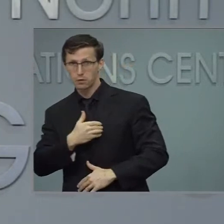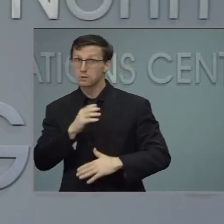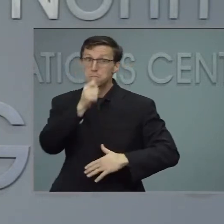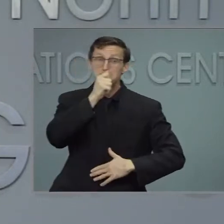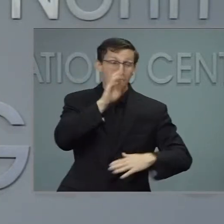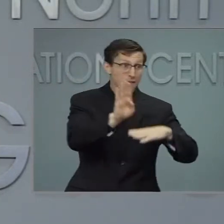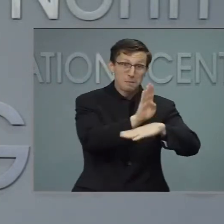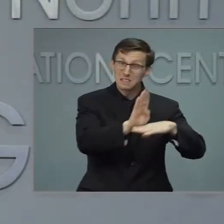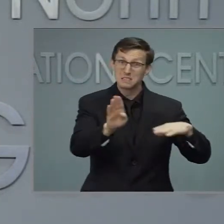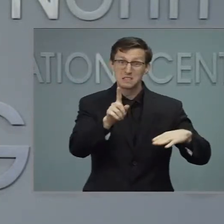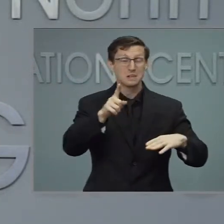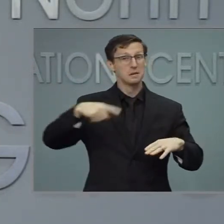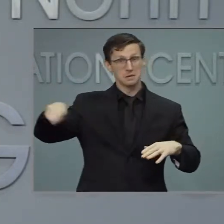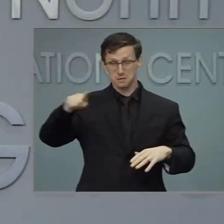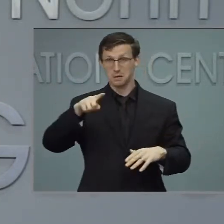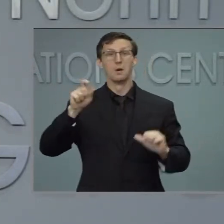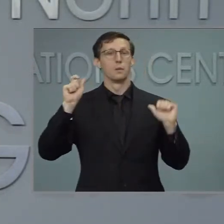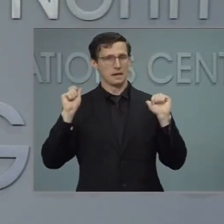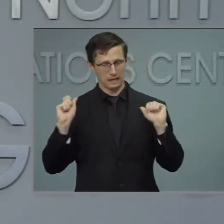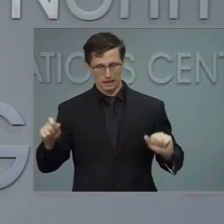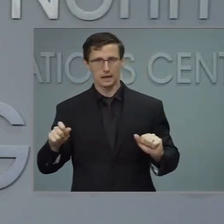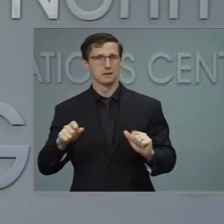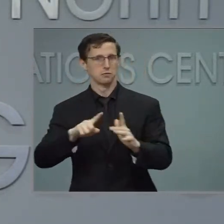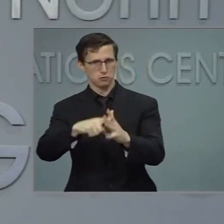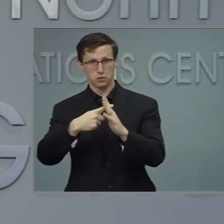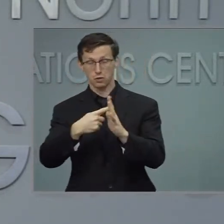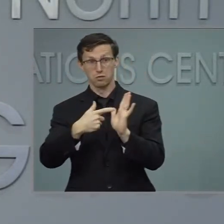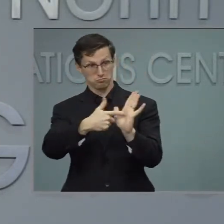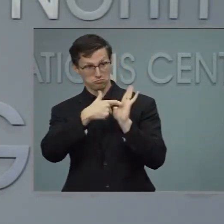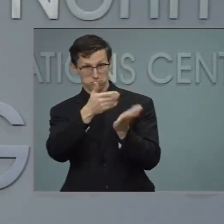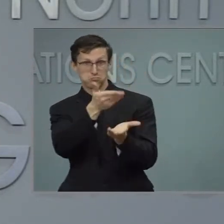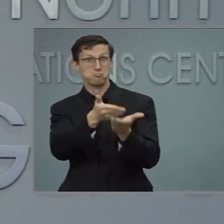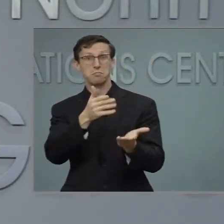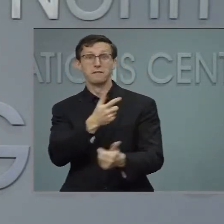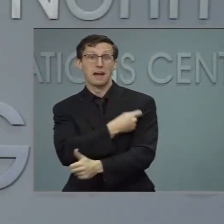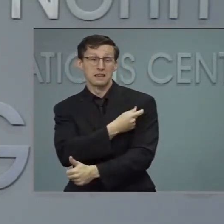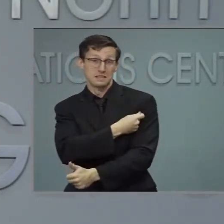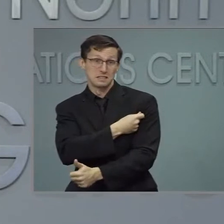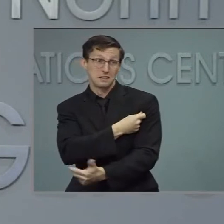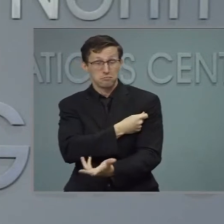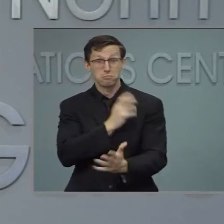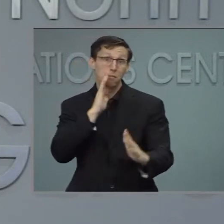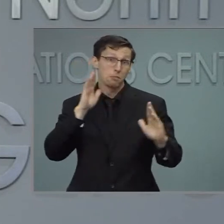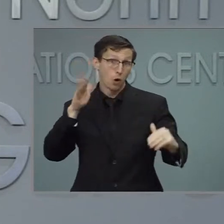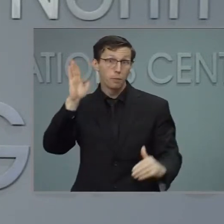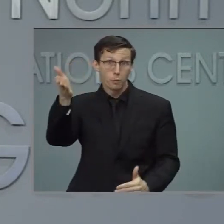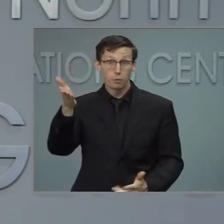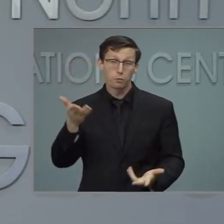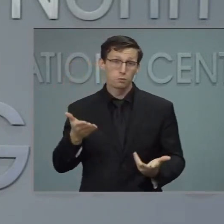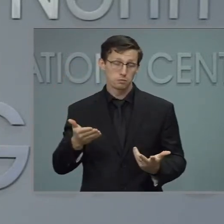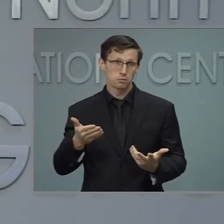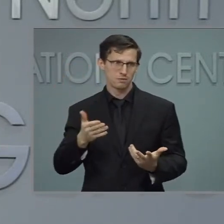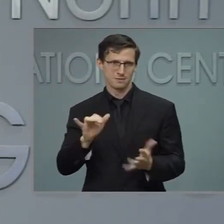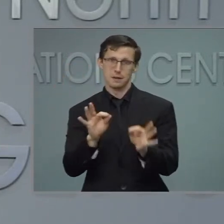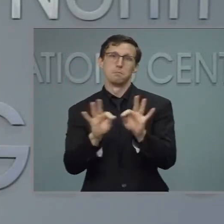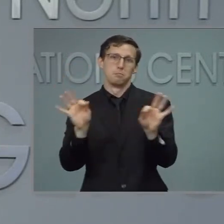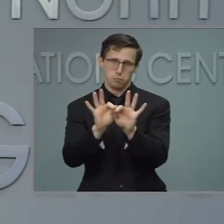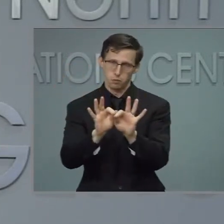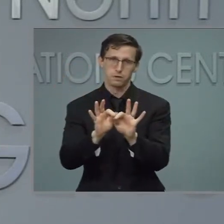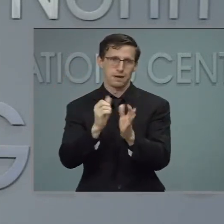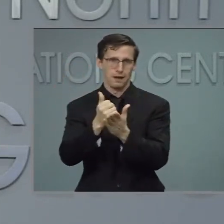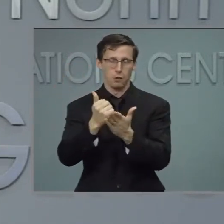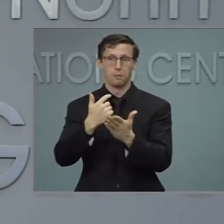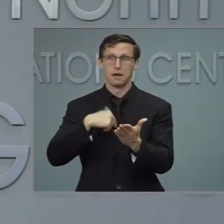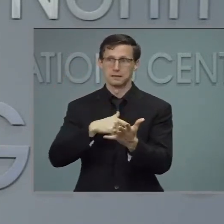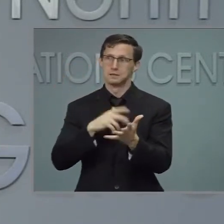this process of vaccine verification. And in fact, we hope that they do, because that's an important step to get more